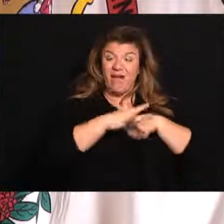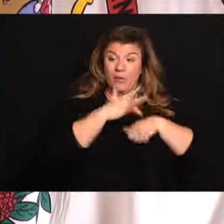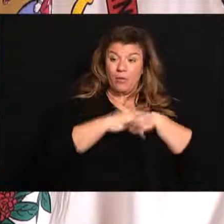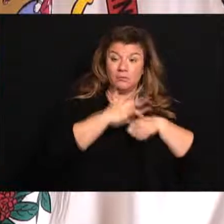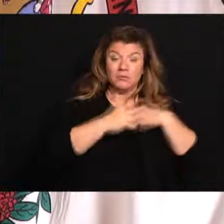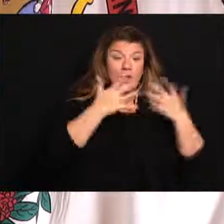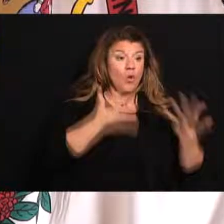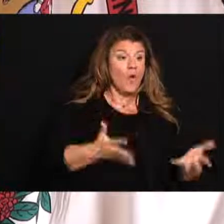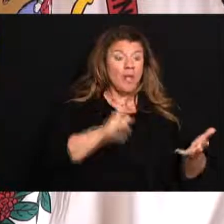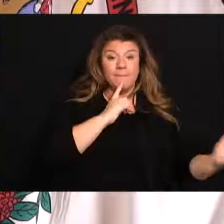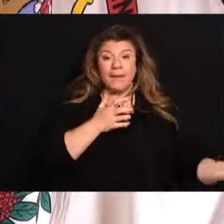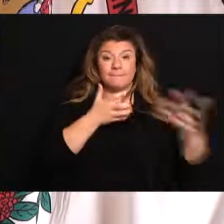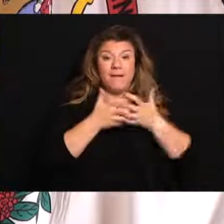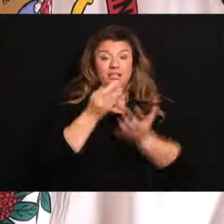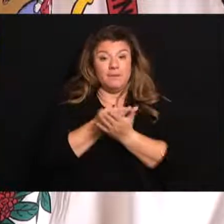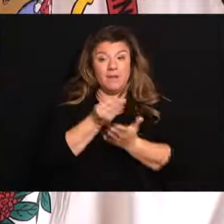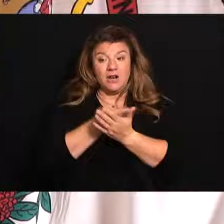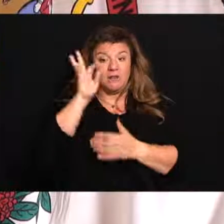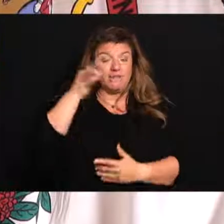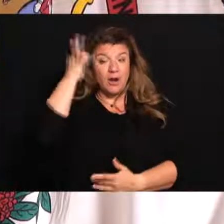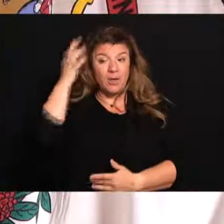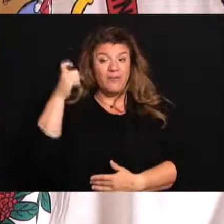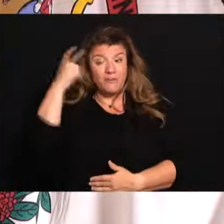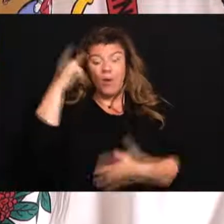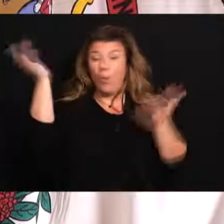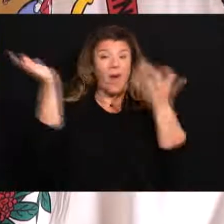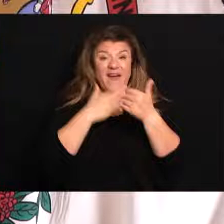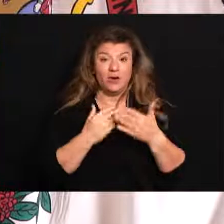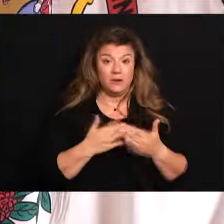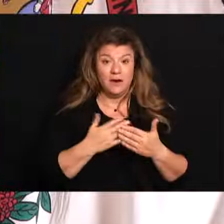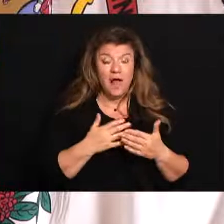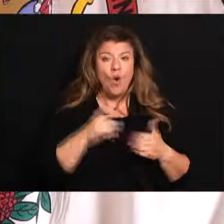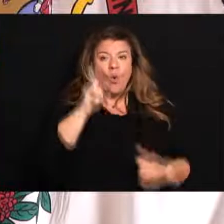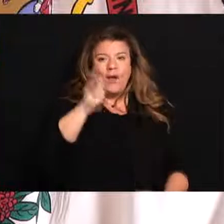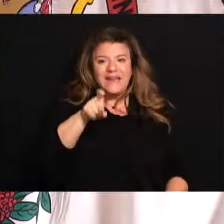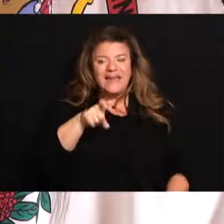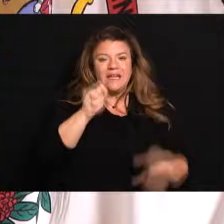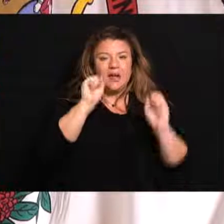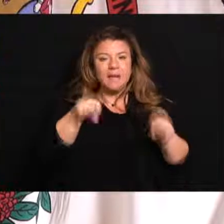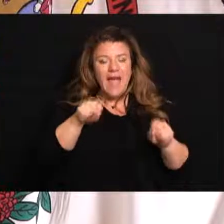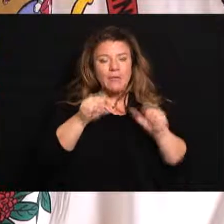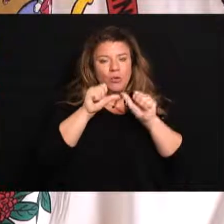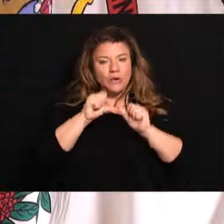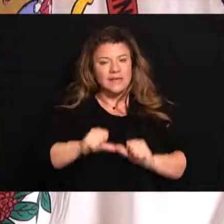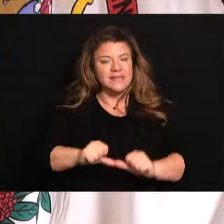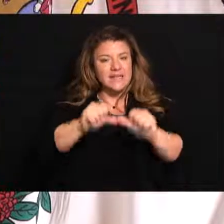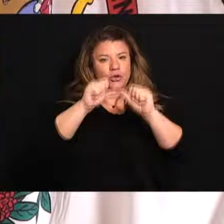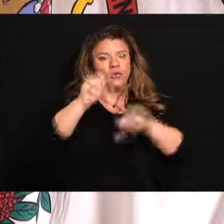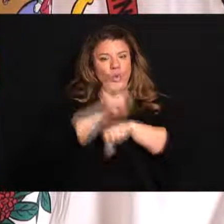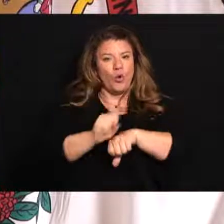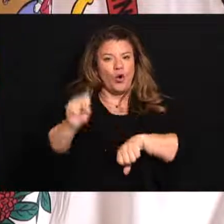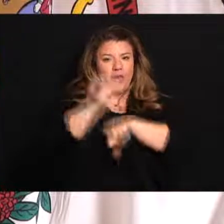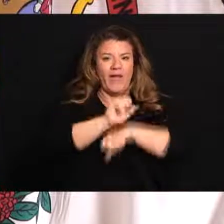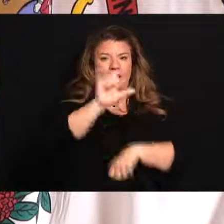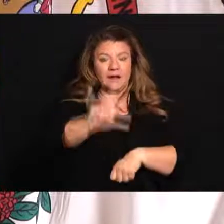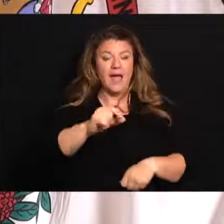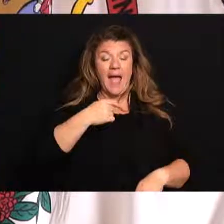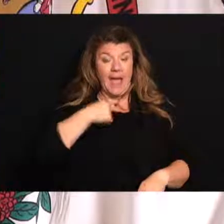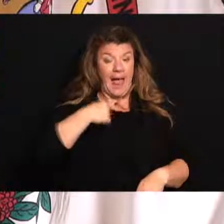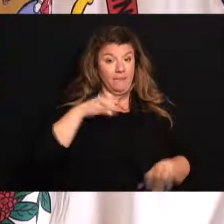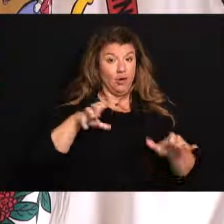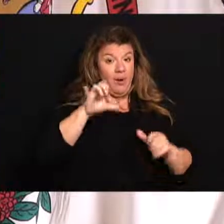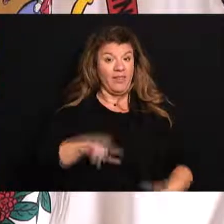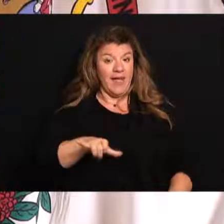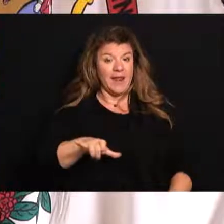be matching funds with the federal government or whatever it may be, we need to be able to continue to step up. We're working on it, Stephen. You know, I don't have